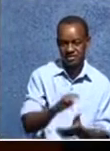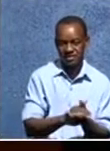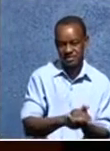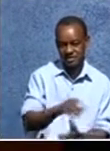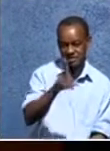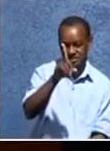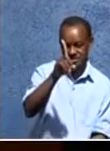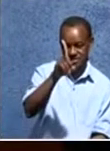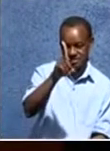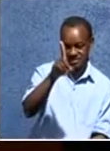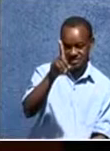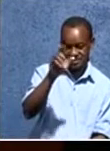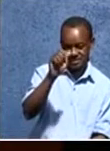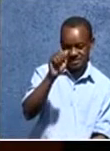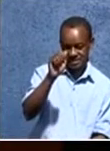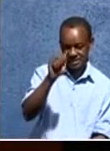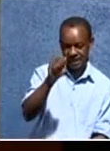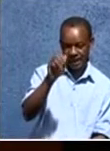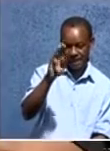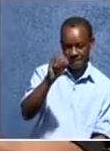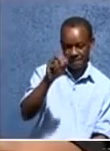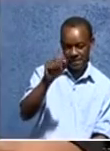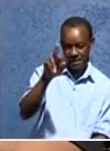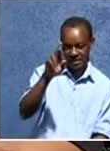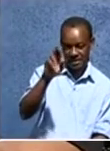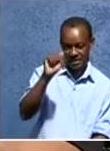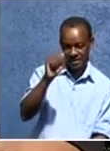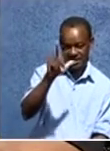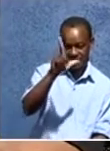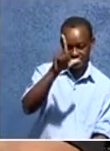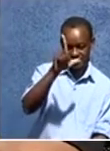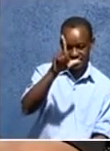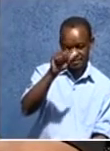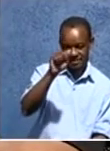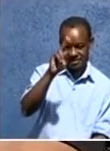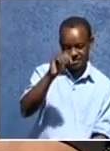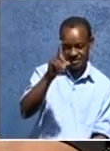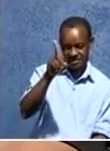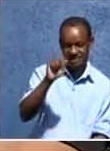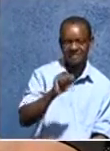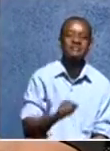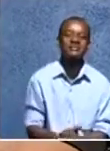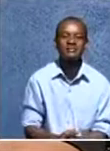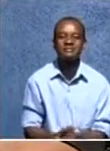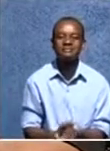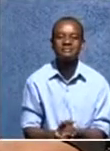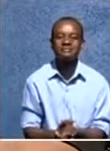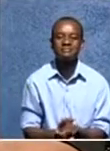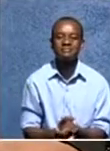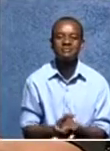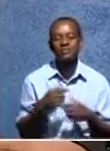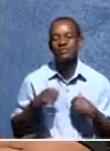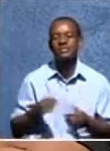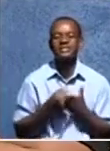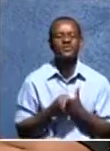more what the industry is trying to offer us. And I think there is definitely now a lot of effort being